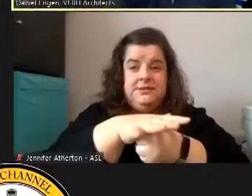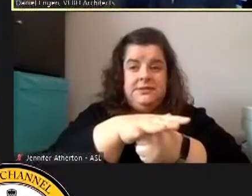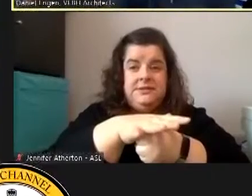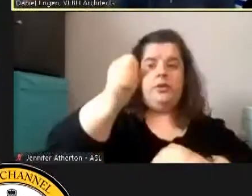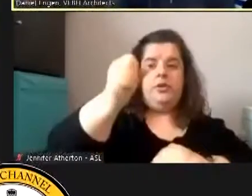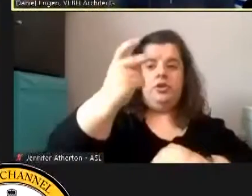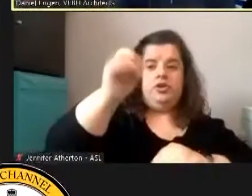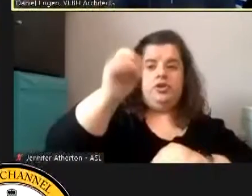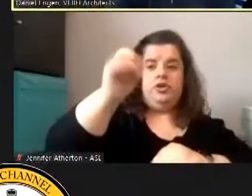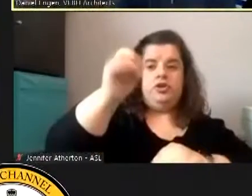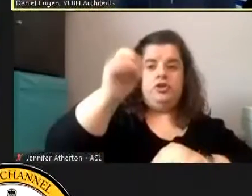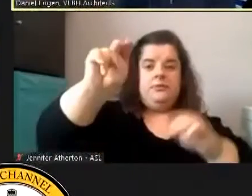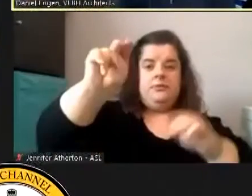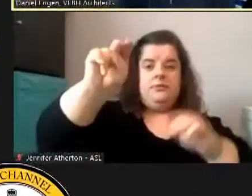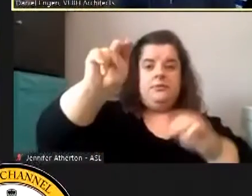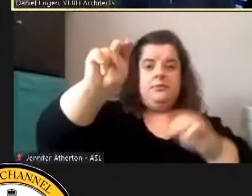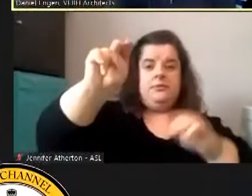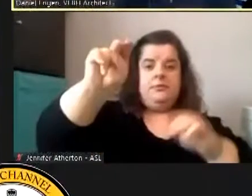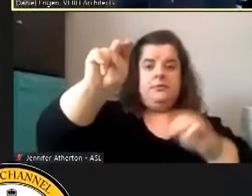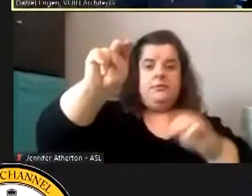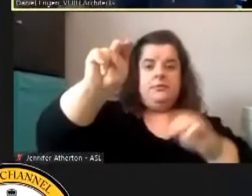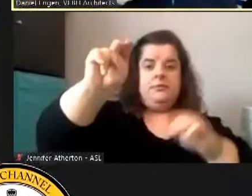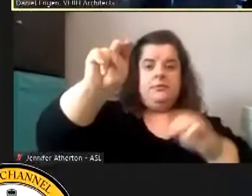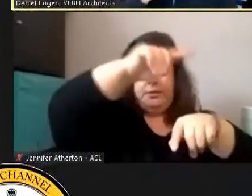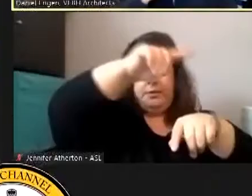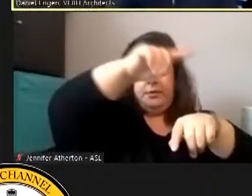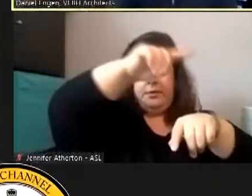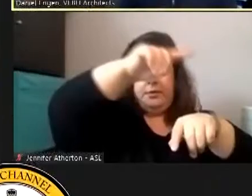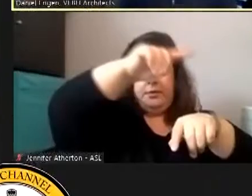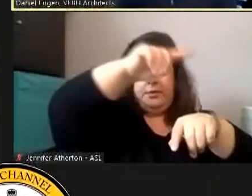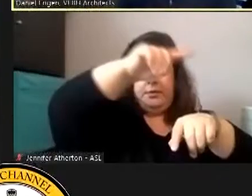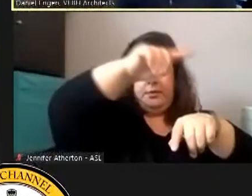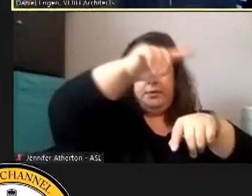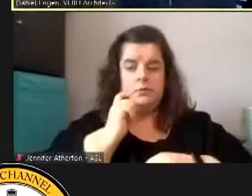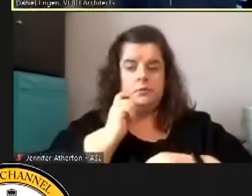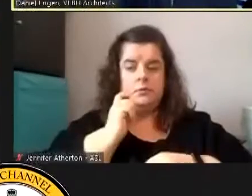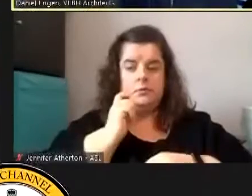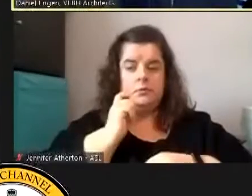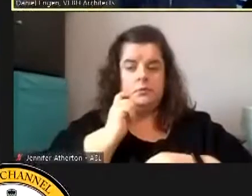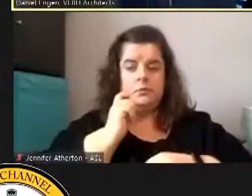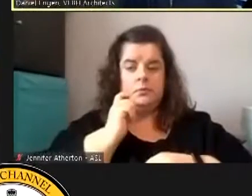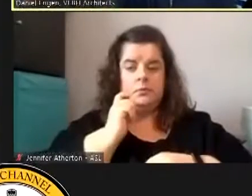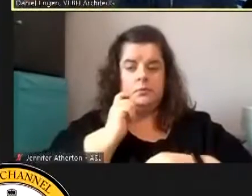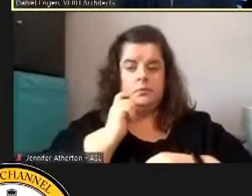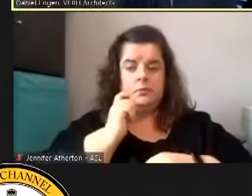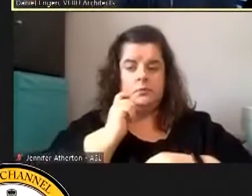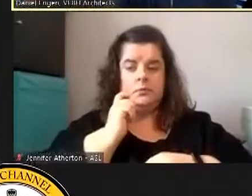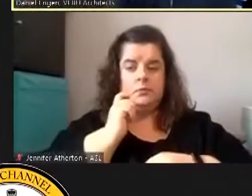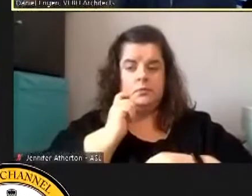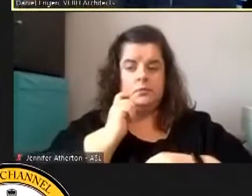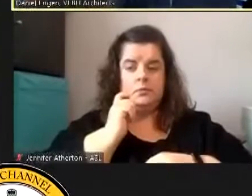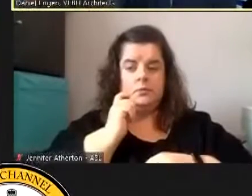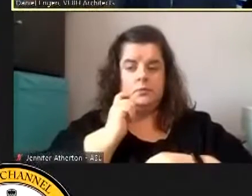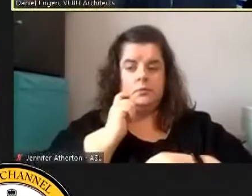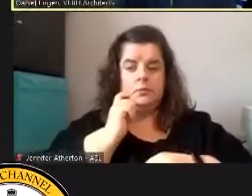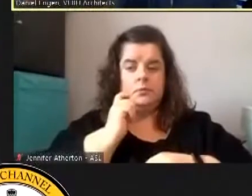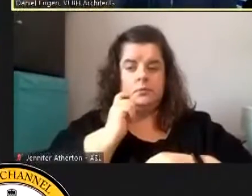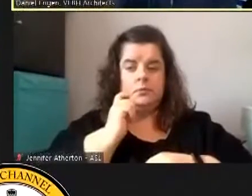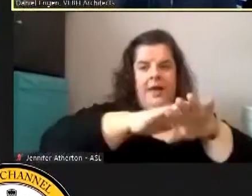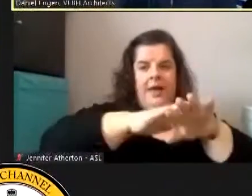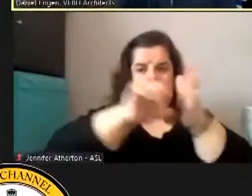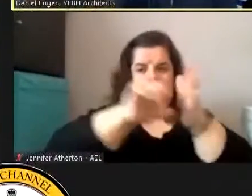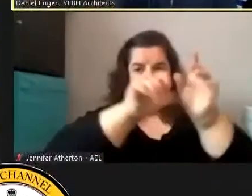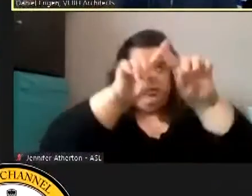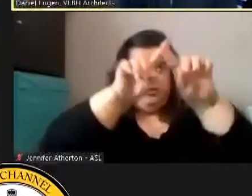Sheridan Avenue is bounding the technically it's the south side of the campus, but north side of the page there.